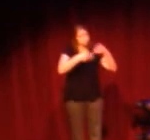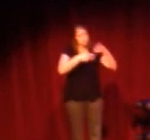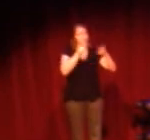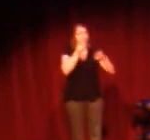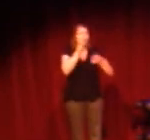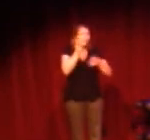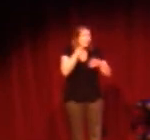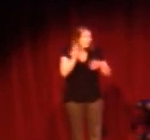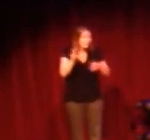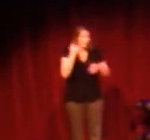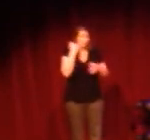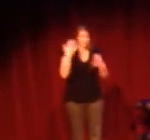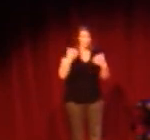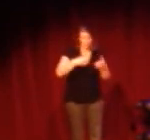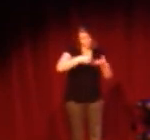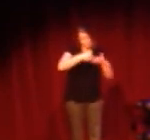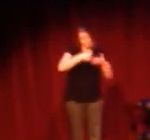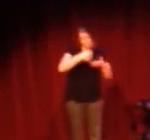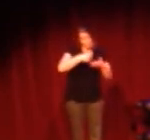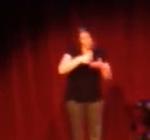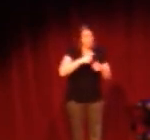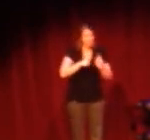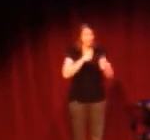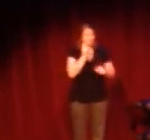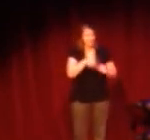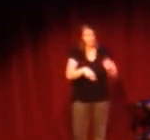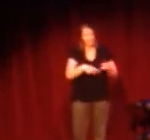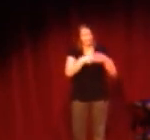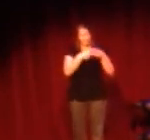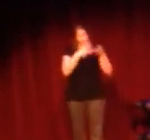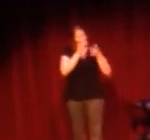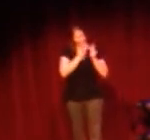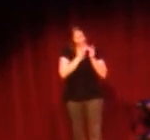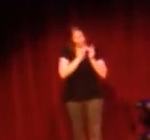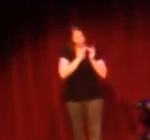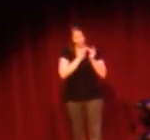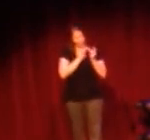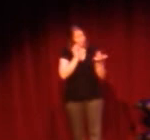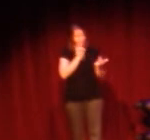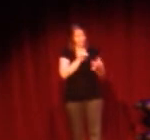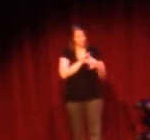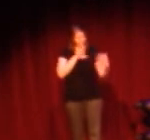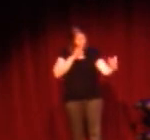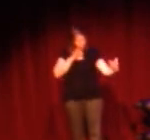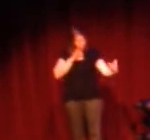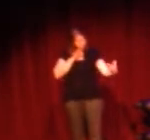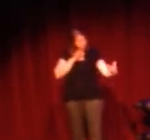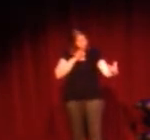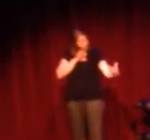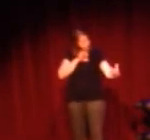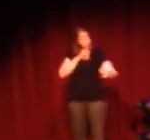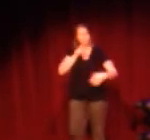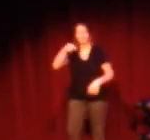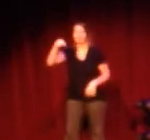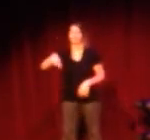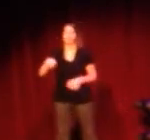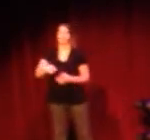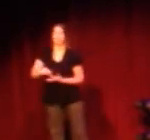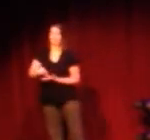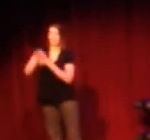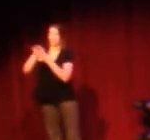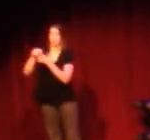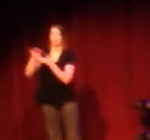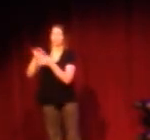24 hours if you have the thumbs for it. But you know that's not the real deal. You know, so this is really special to us. I recommend